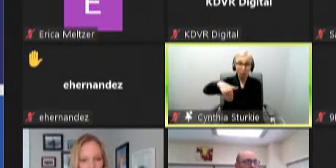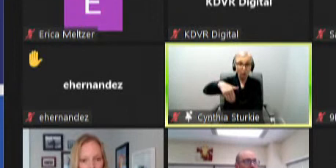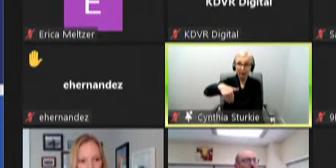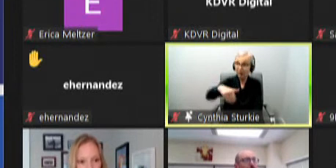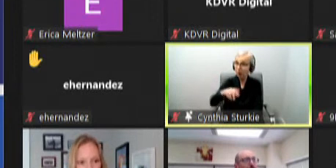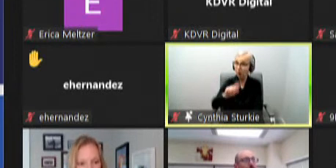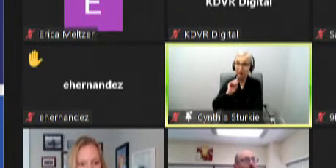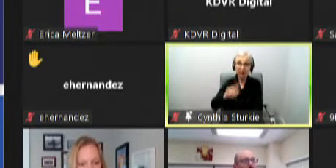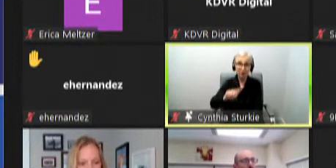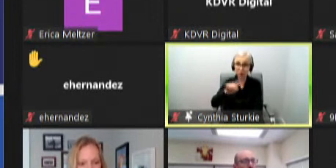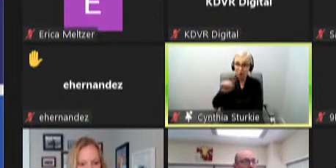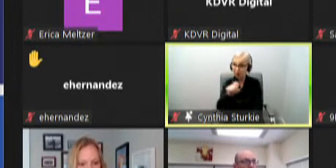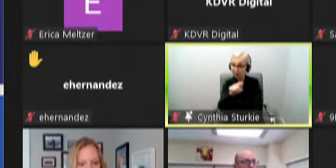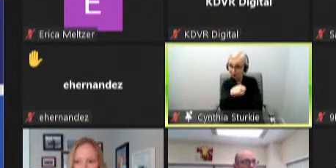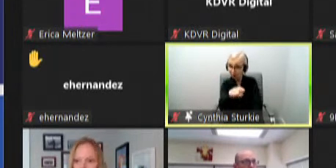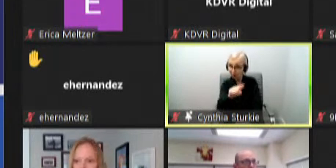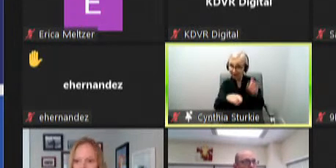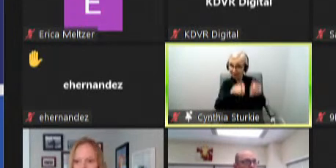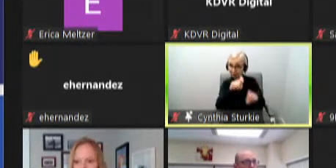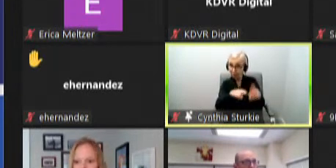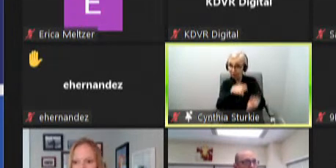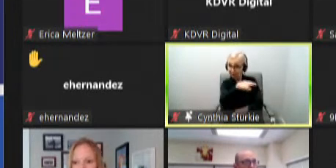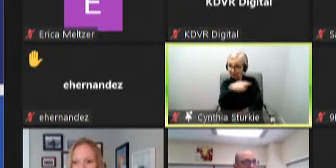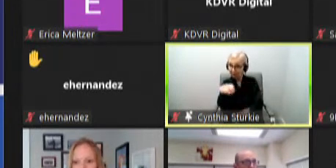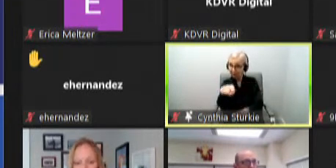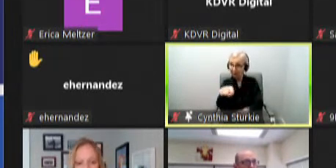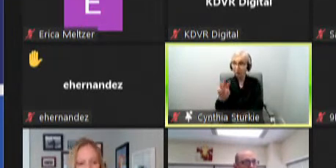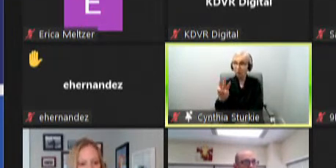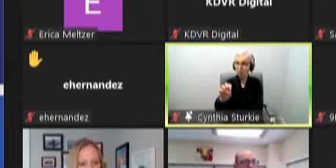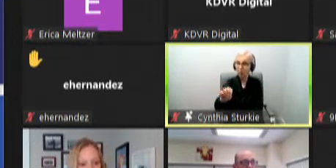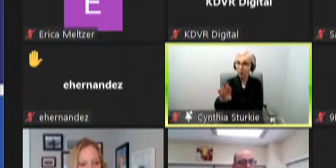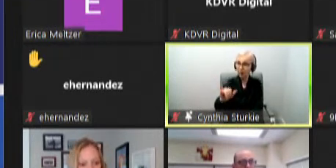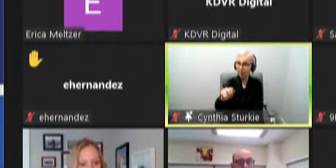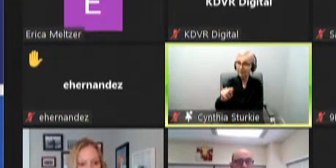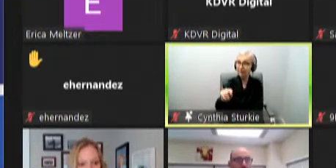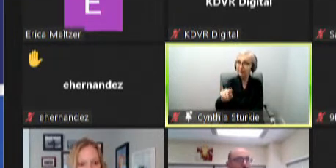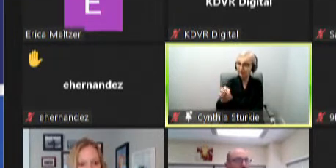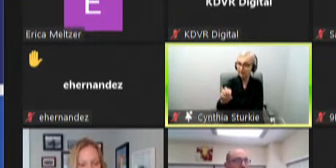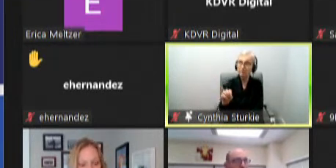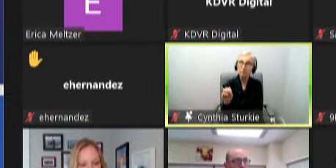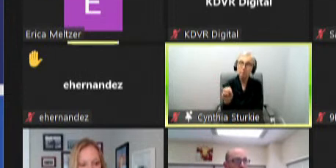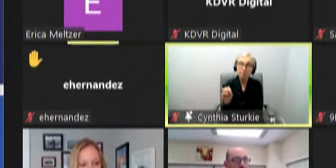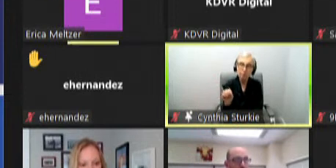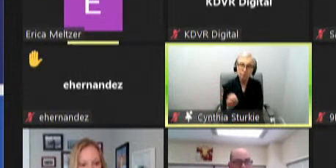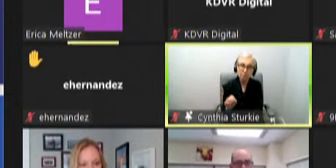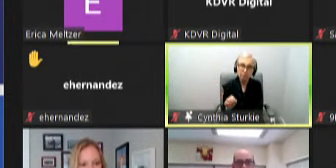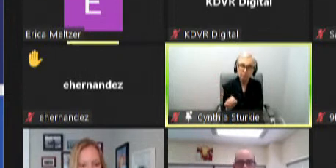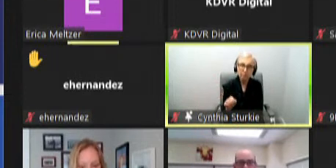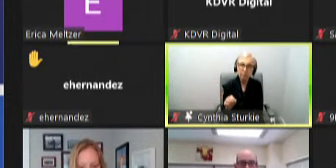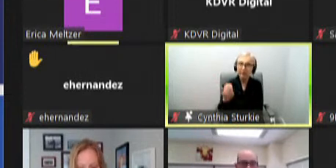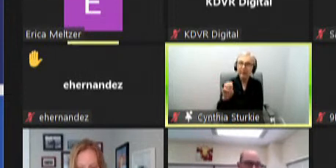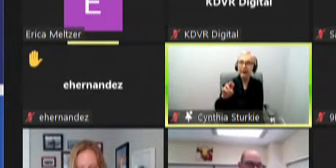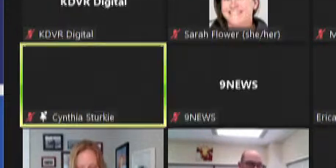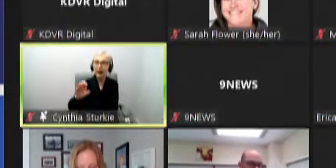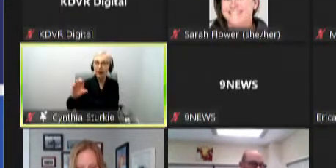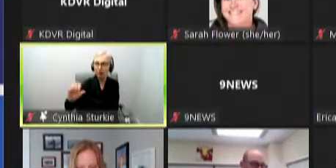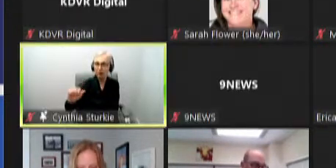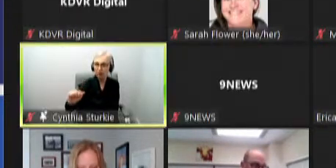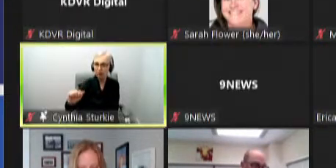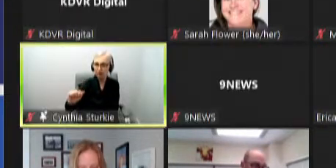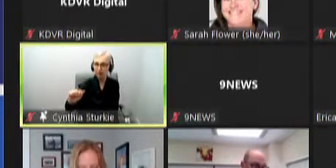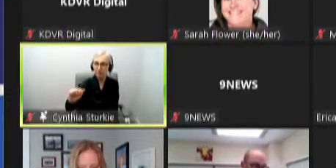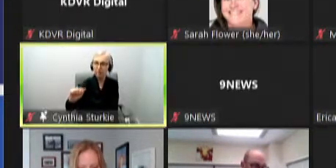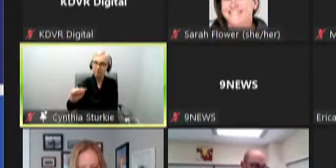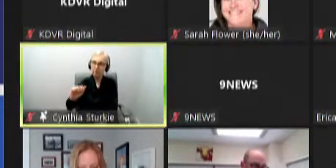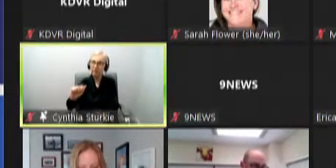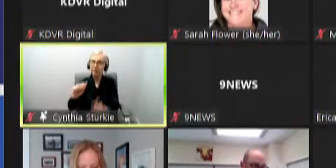media_info@state.co.us is where you can reach us, and we'll get back to you as soon as possible. Let's go ahead and start with Erica Meltzer. This is Erica Meltzer from Chalkbeat. Thank you for